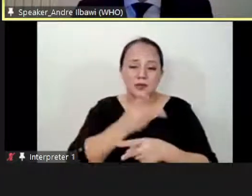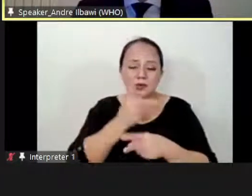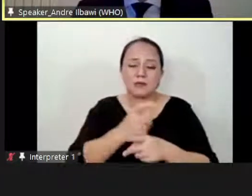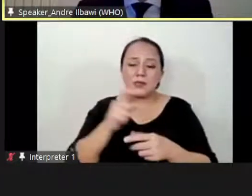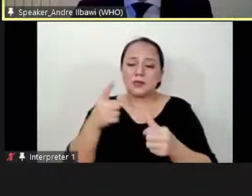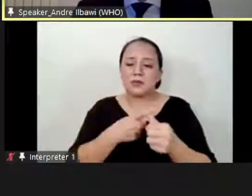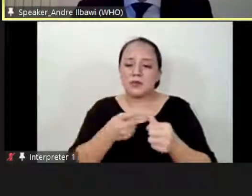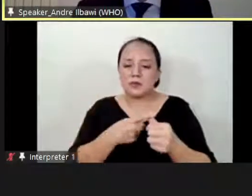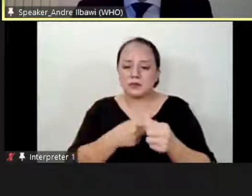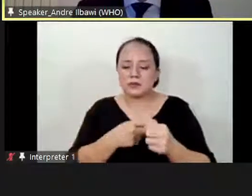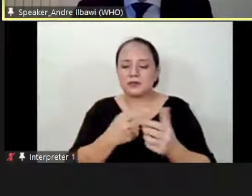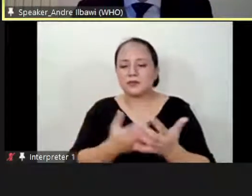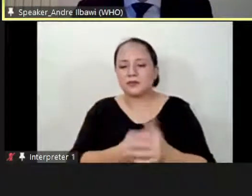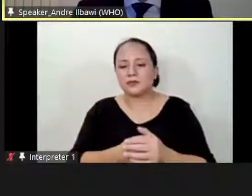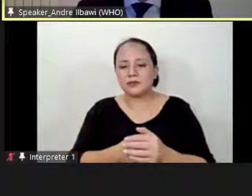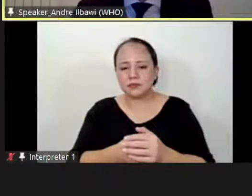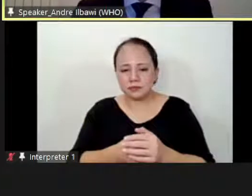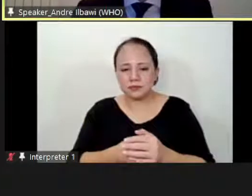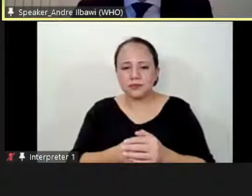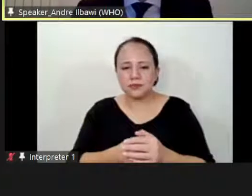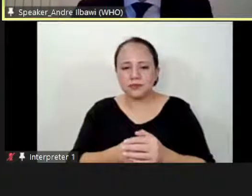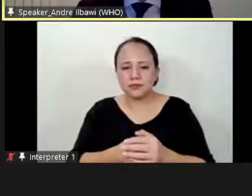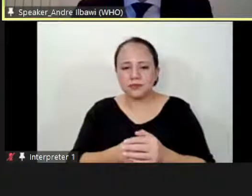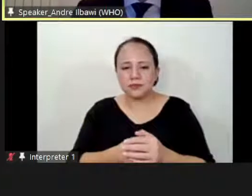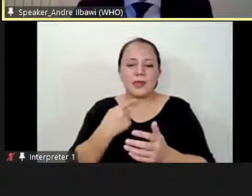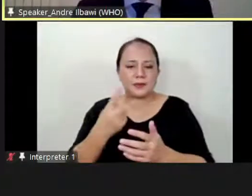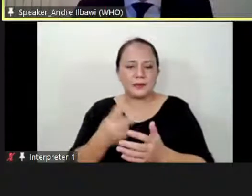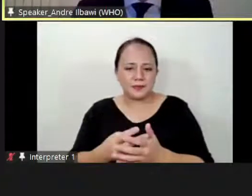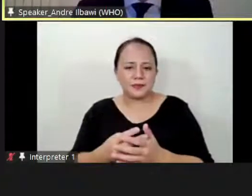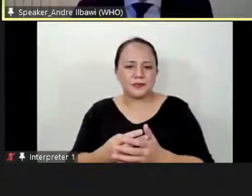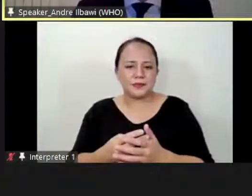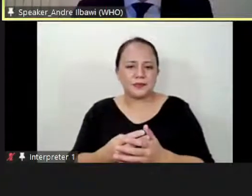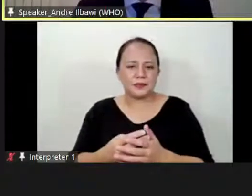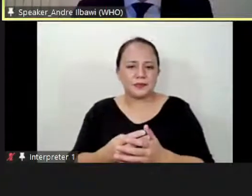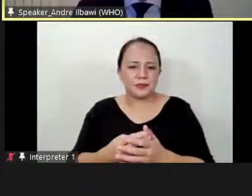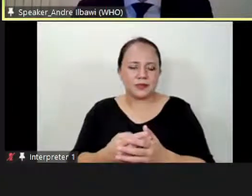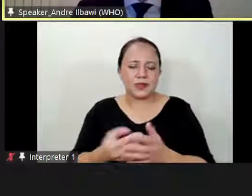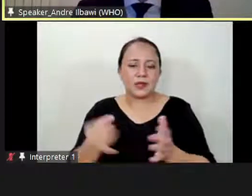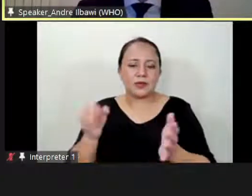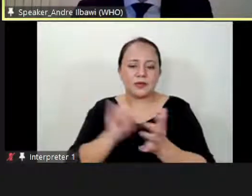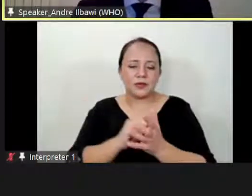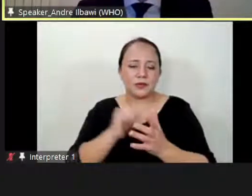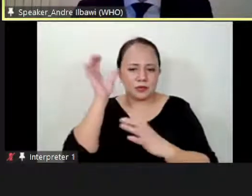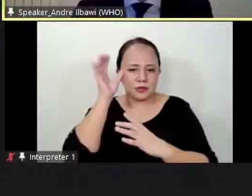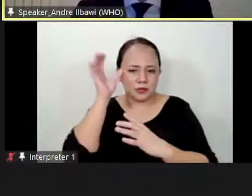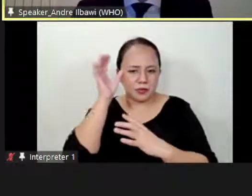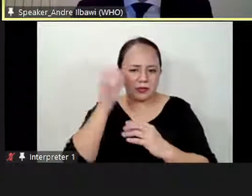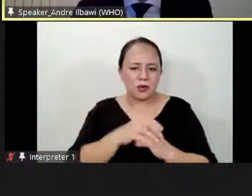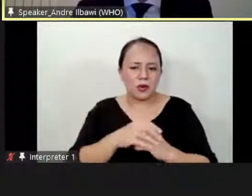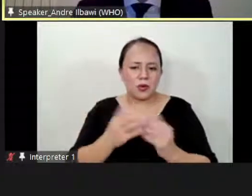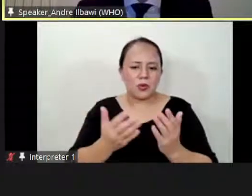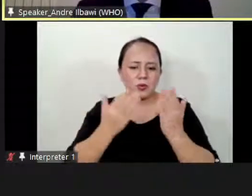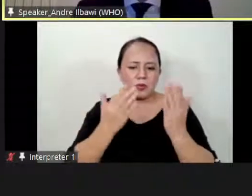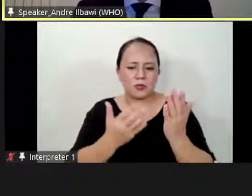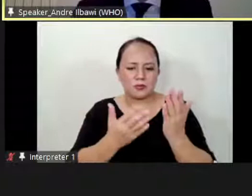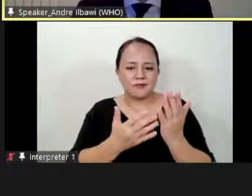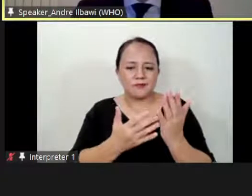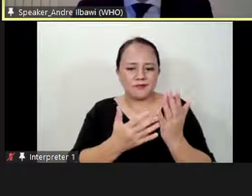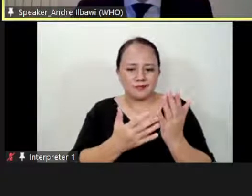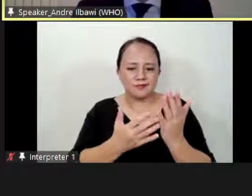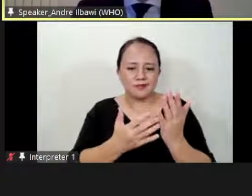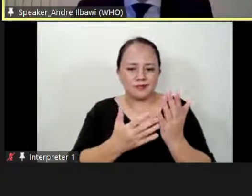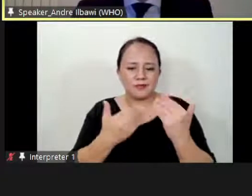look to scale up capacity. And the justification is there. Investing in cancer does offer a positive return. It has